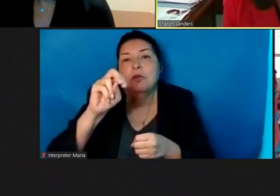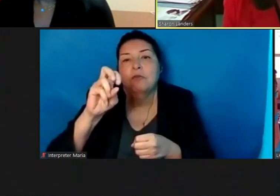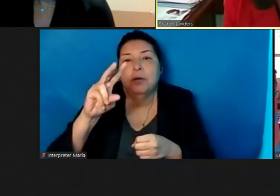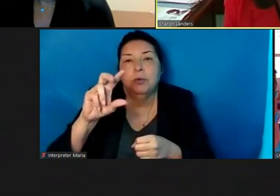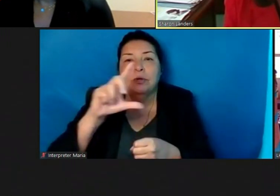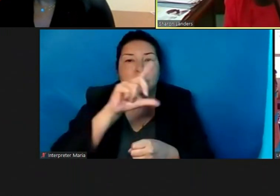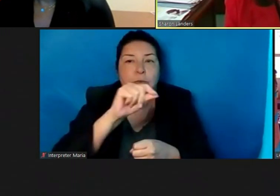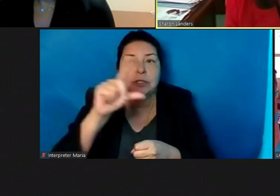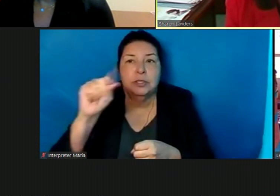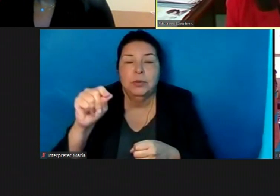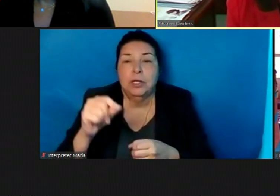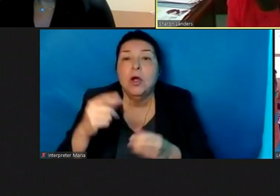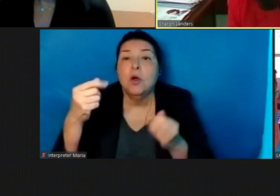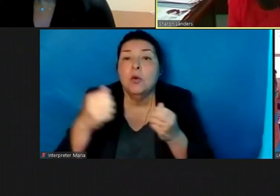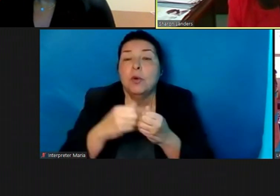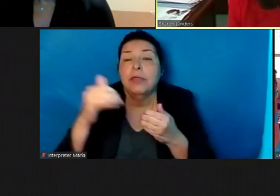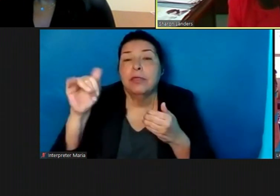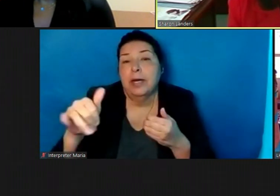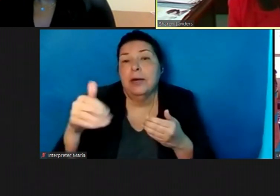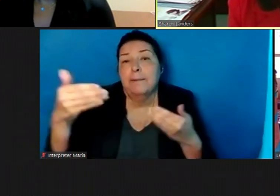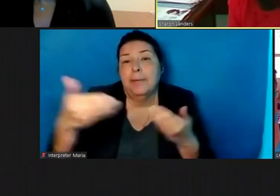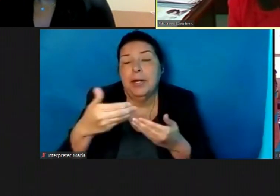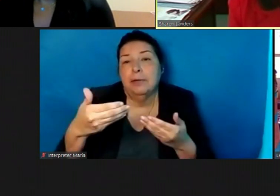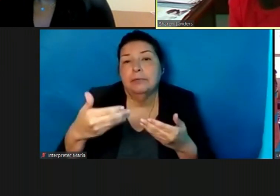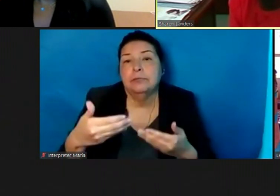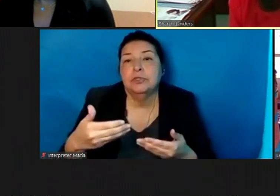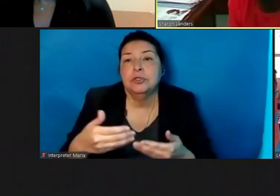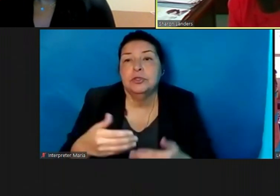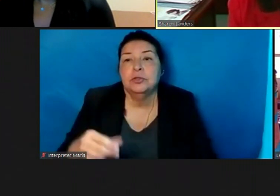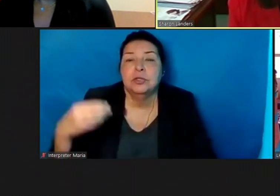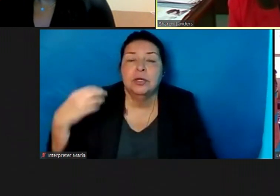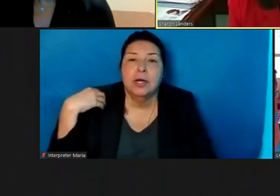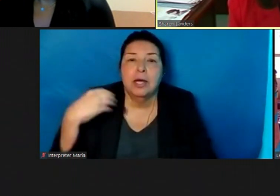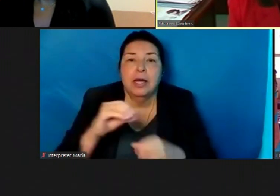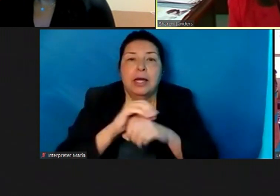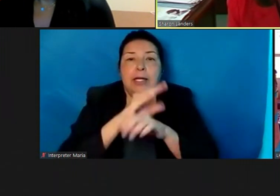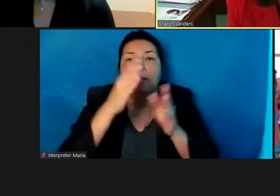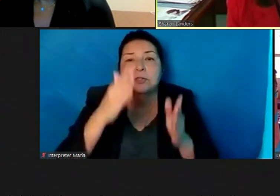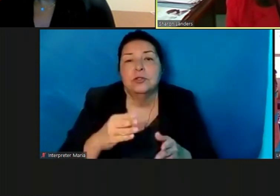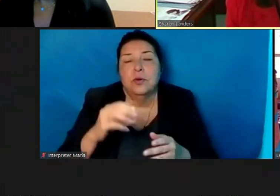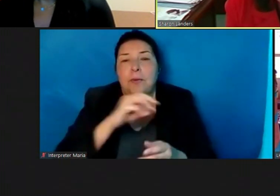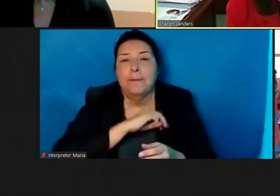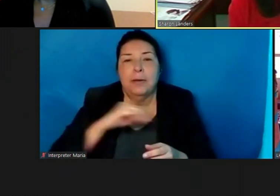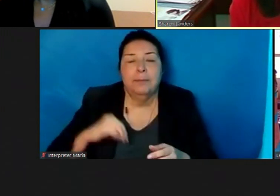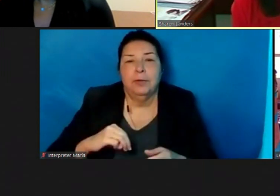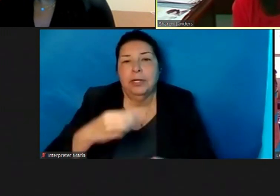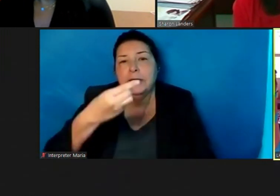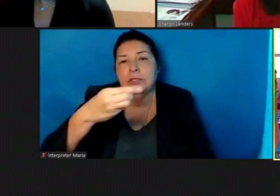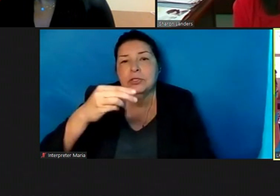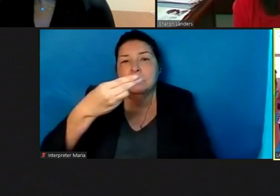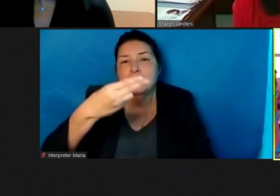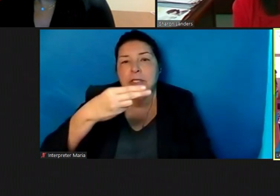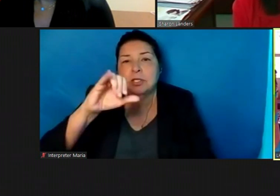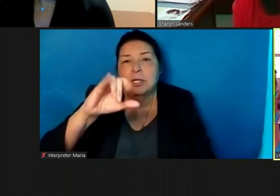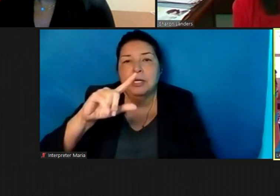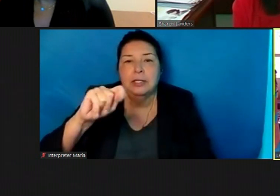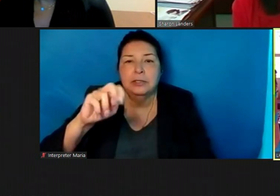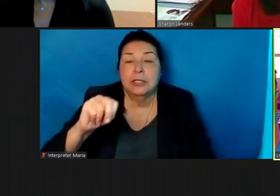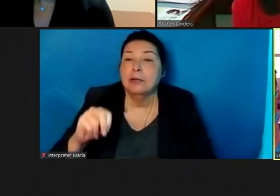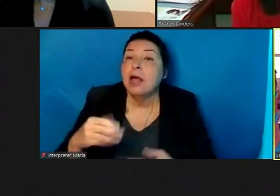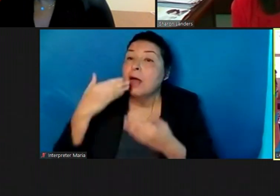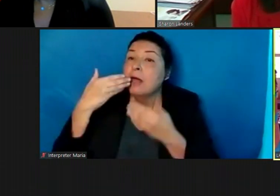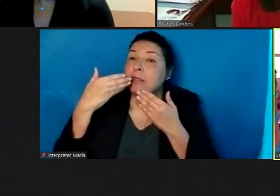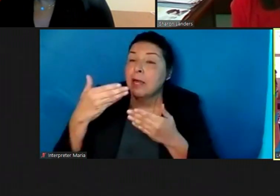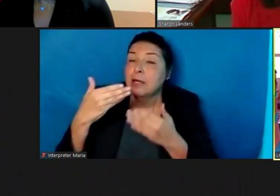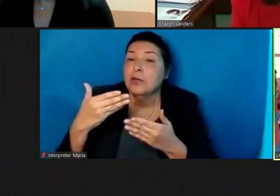that, Mayor, I'm going to turn to you and then I'll briefly introduce Council Member Hilton after you say some remarks. Thank you very much. And I'd like